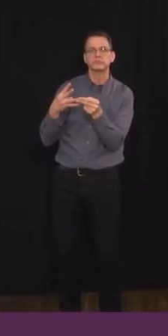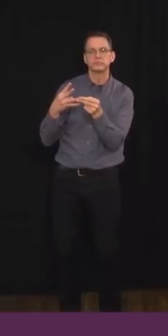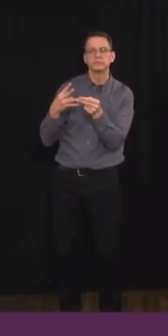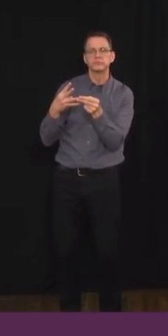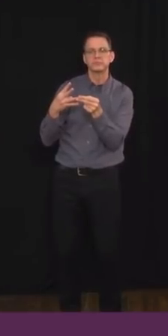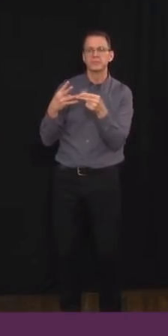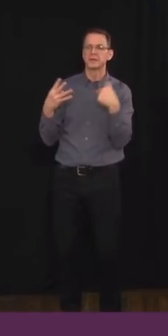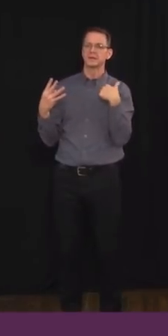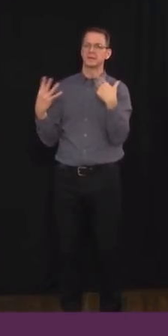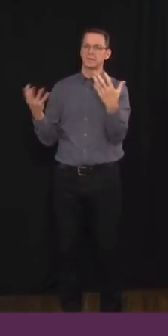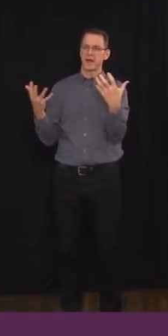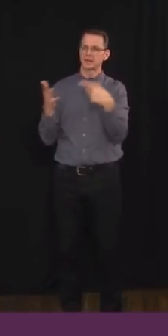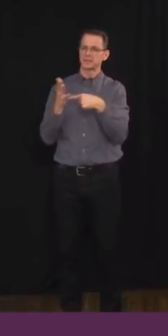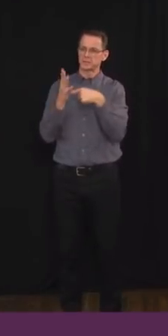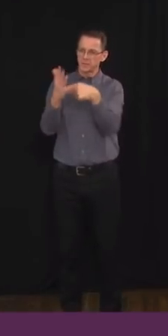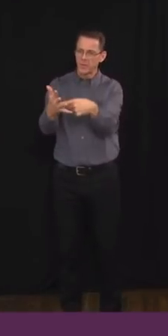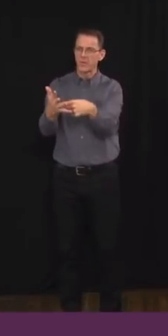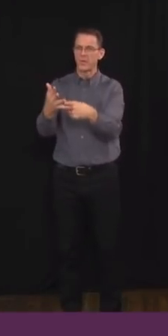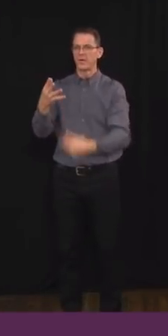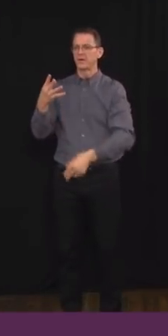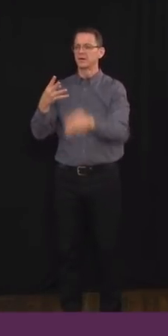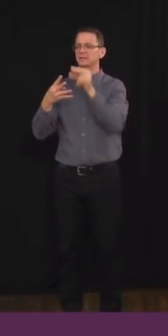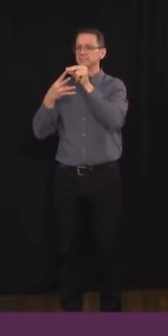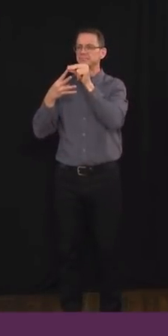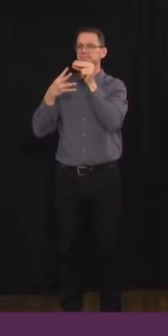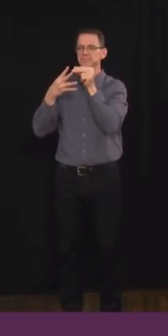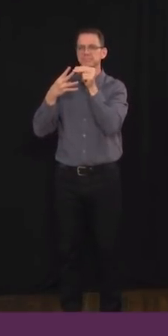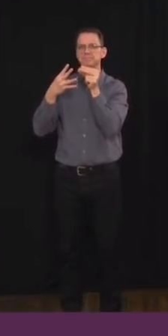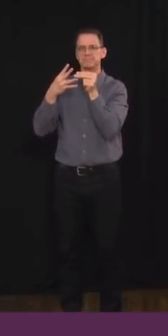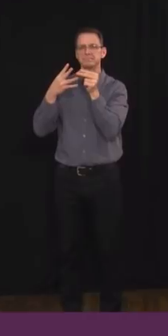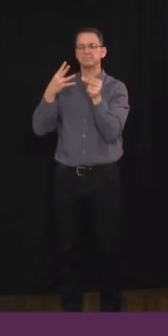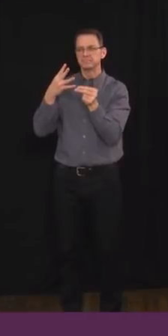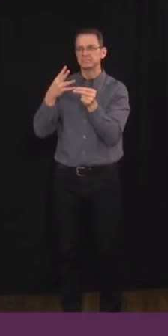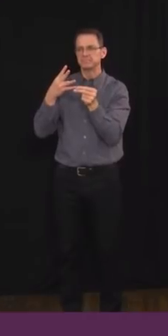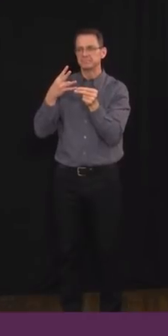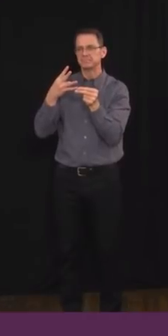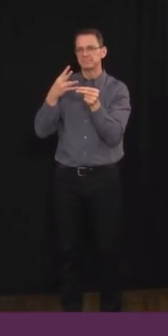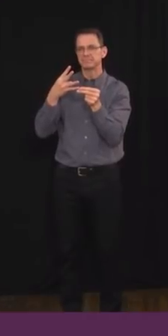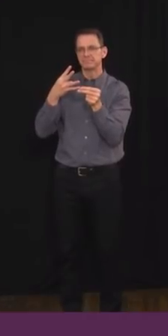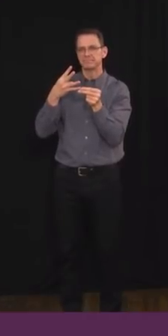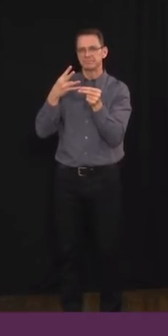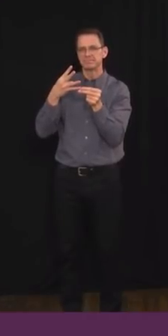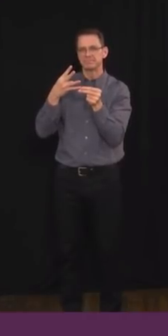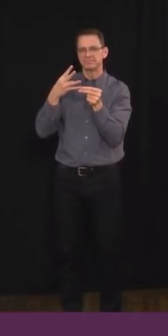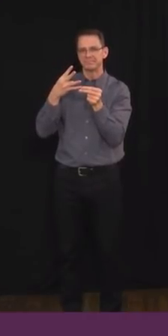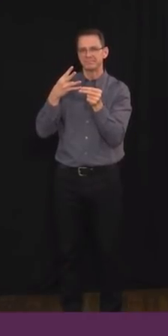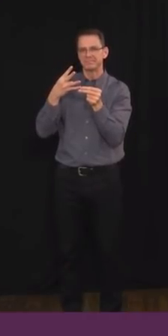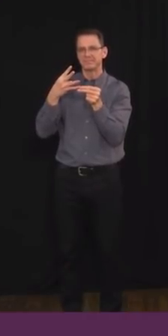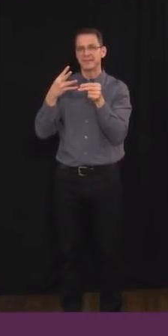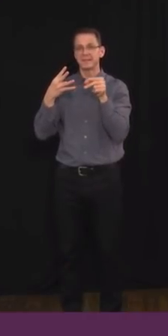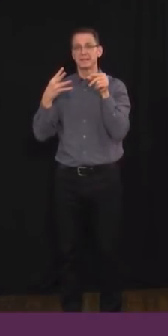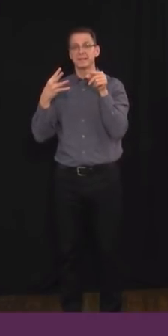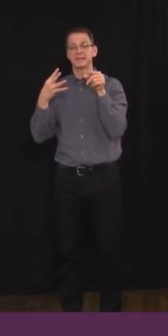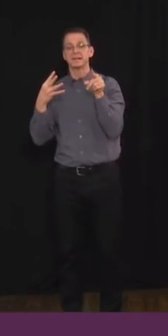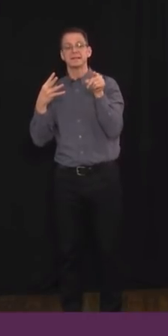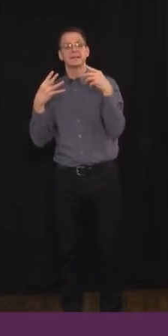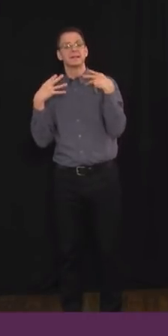we have developed, based on the advice of our public health experts, one that sets out